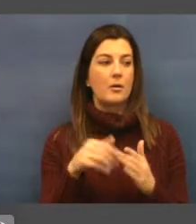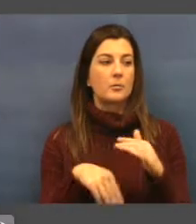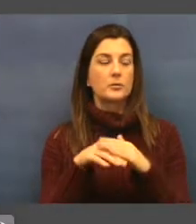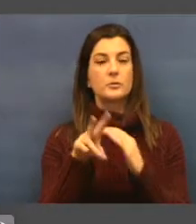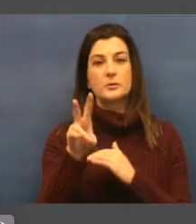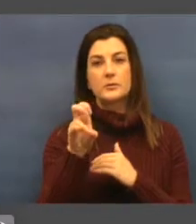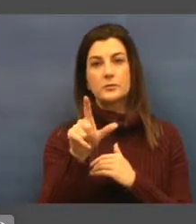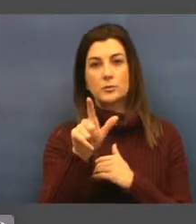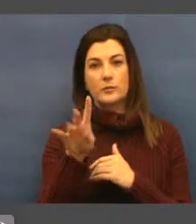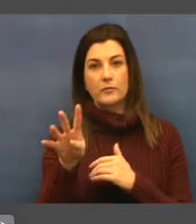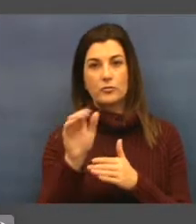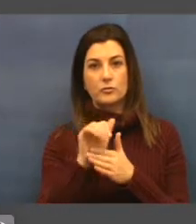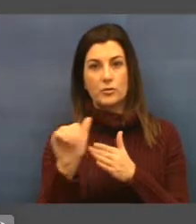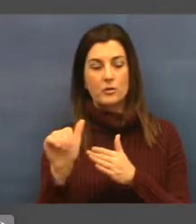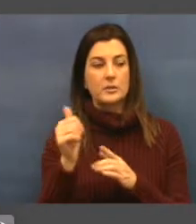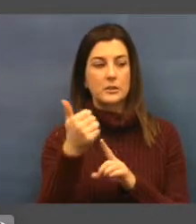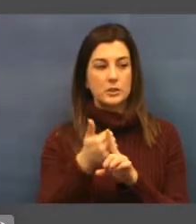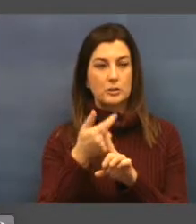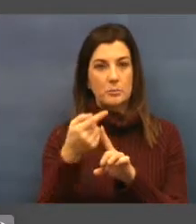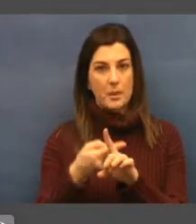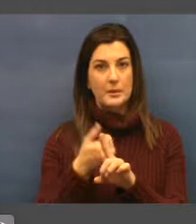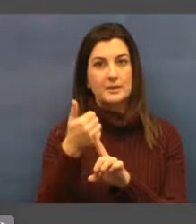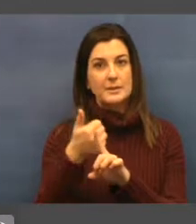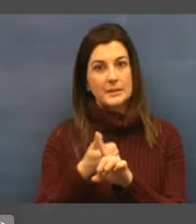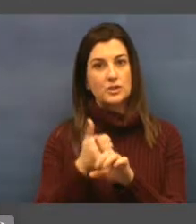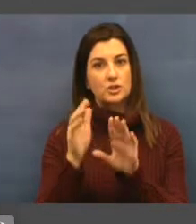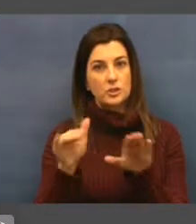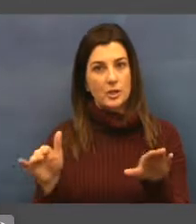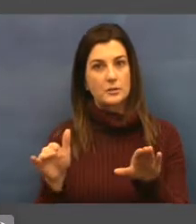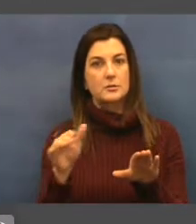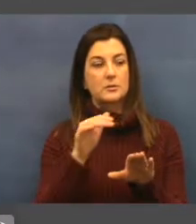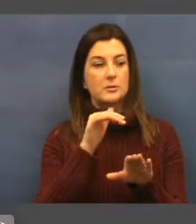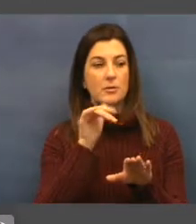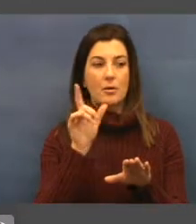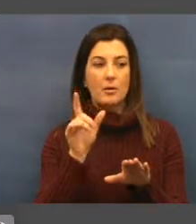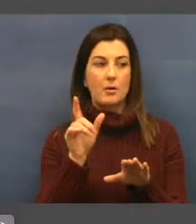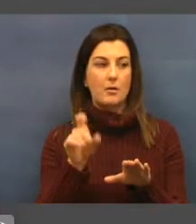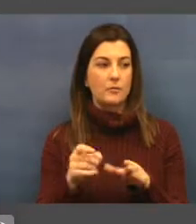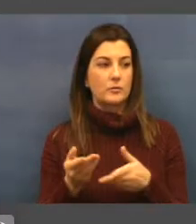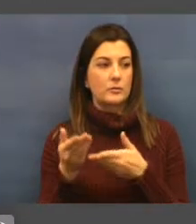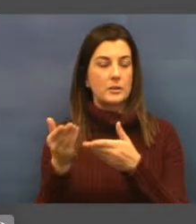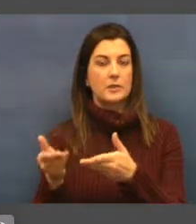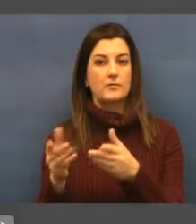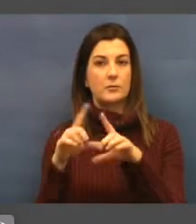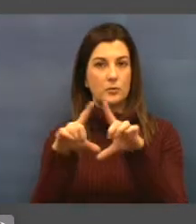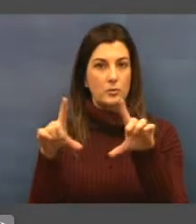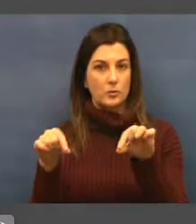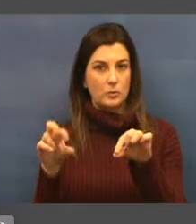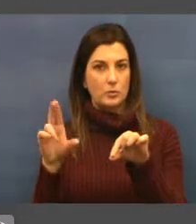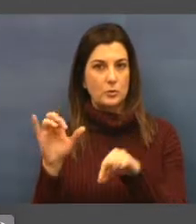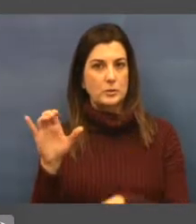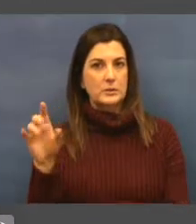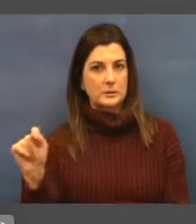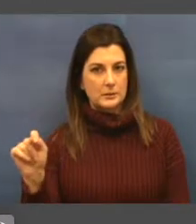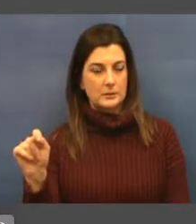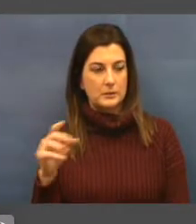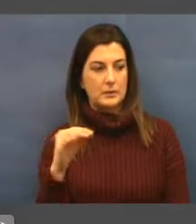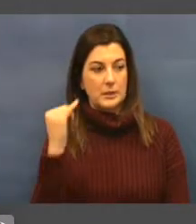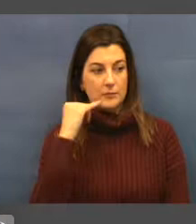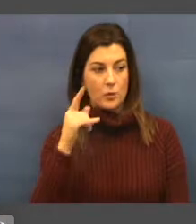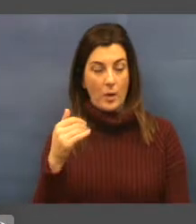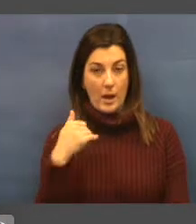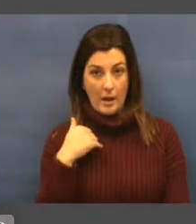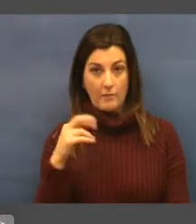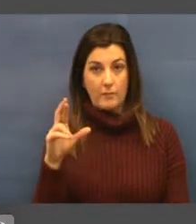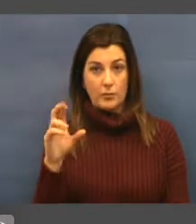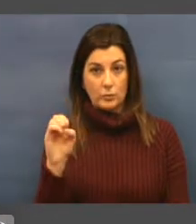month per child without providing receipts, or if you do have receipts, you can be eligible for up